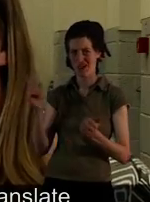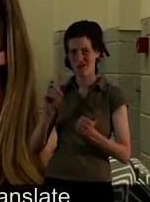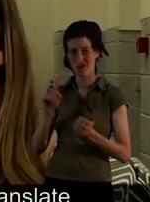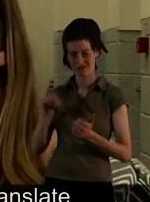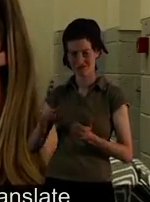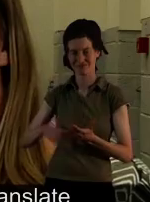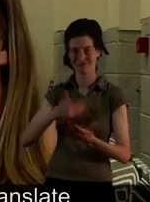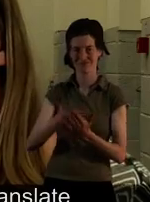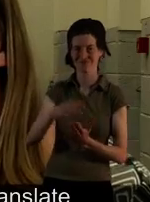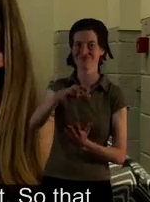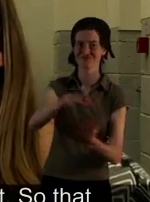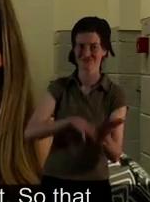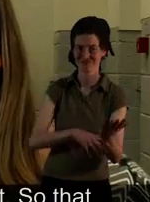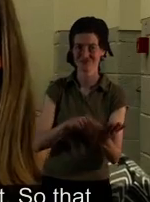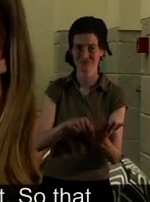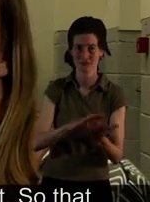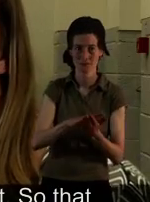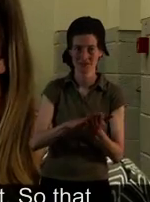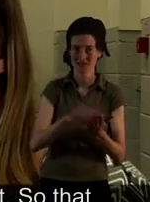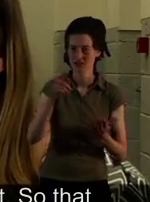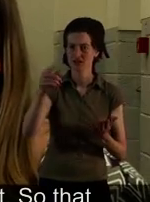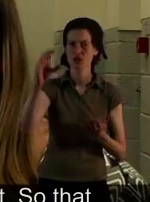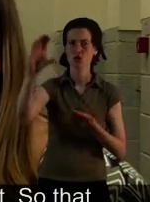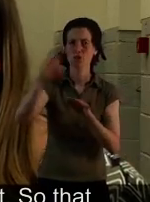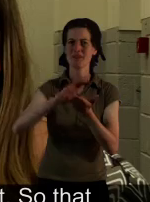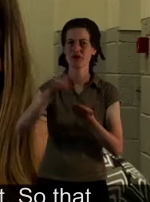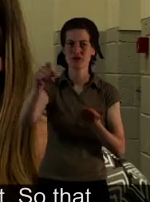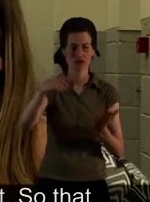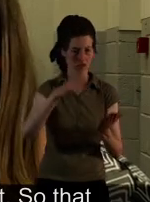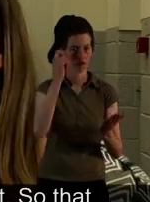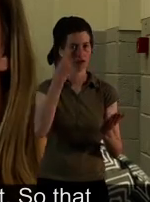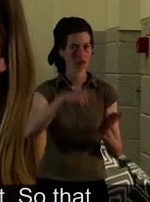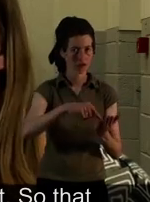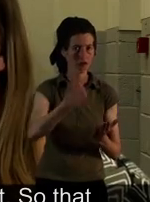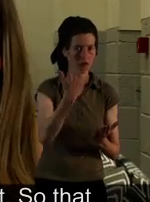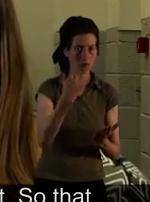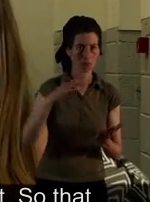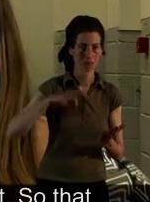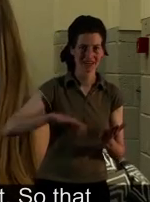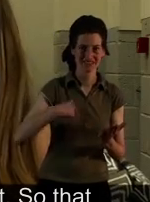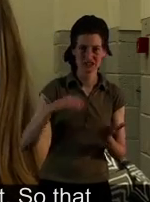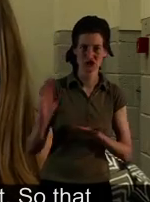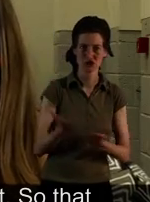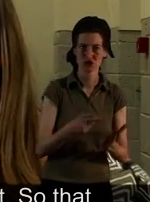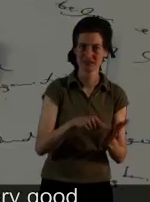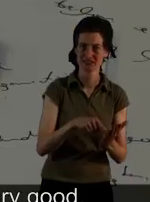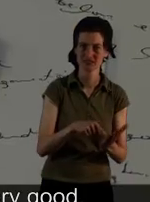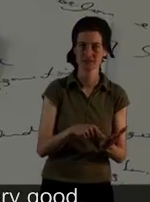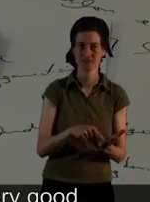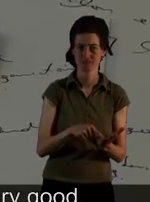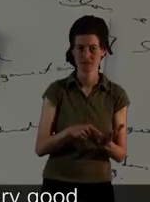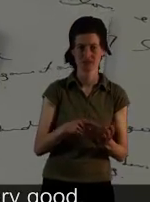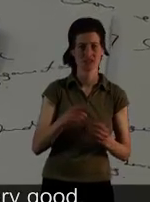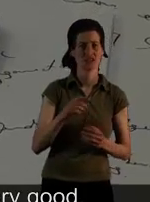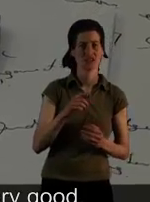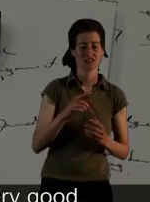as a service really well and helping commissioners understand that, so that they can understand the benefits of your service. And